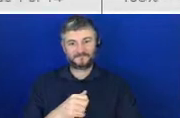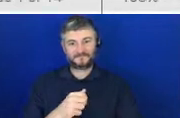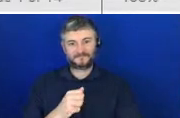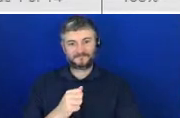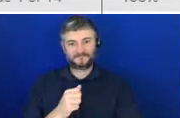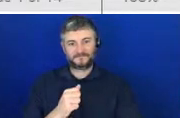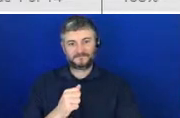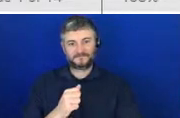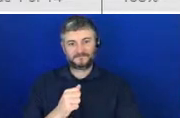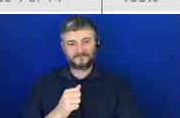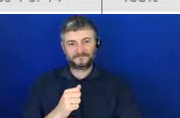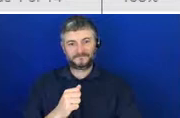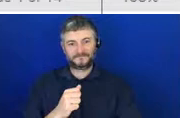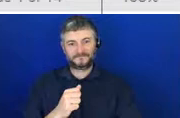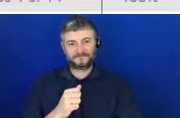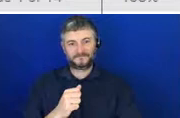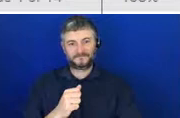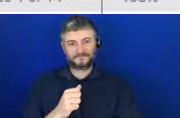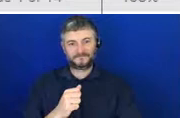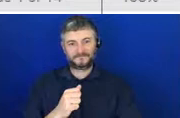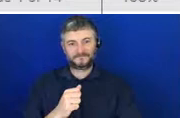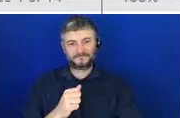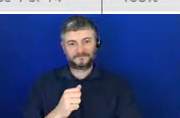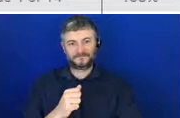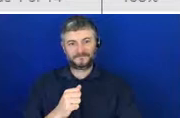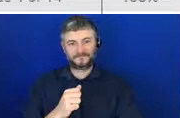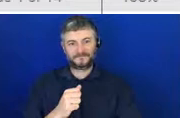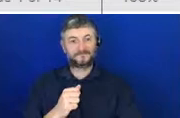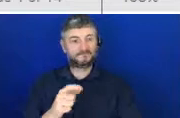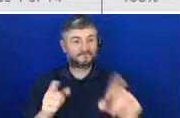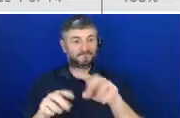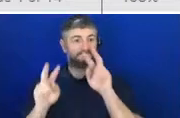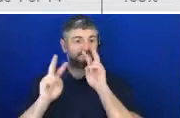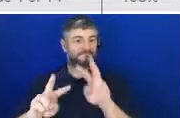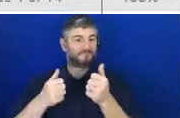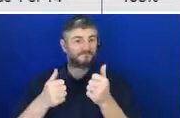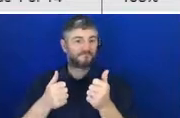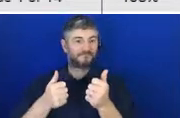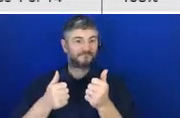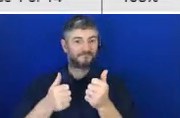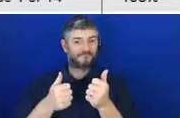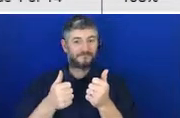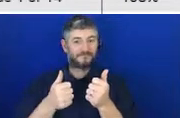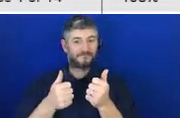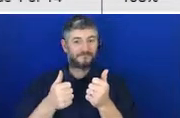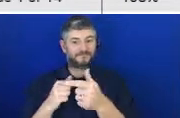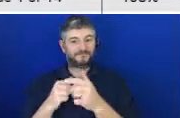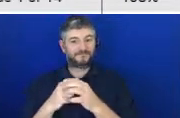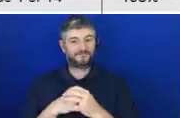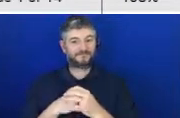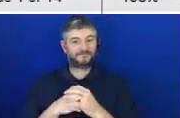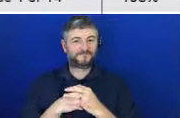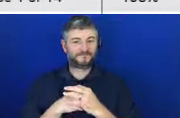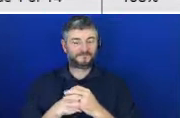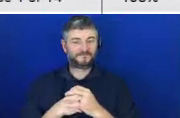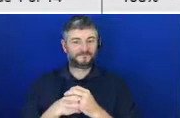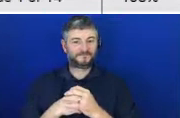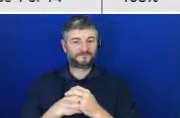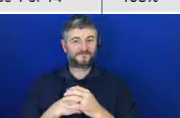There we go. Great. Have we got it now? Yep. Yes. Yep. You should have the first slide there.